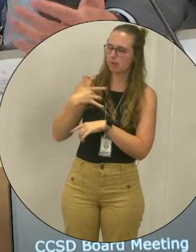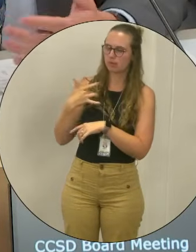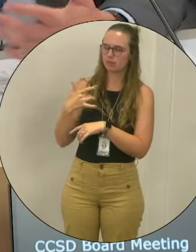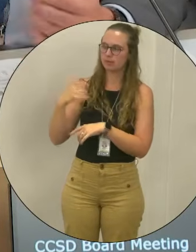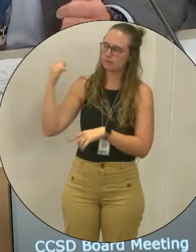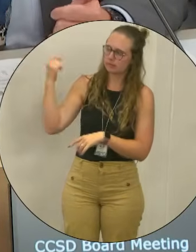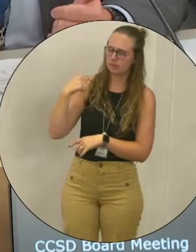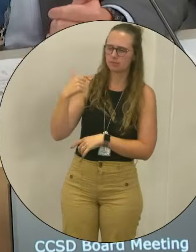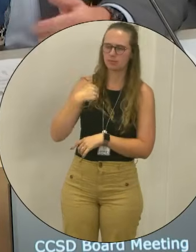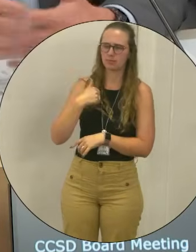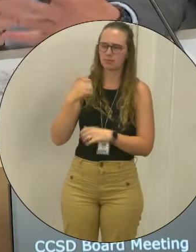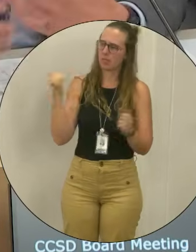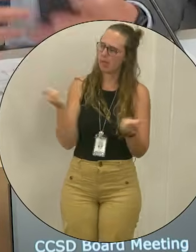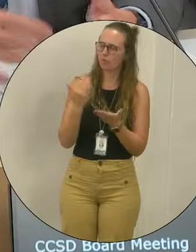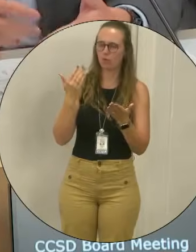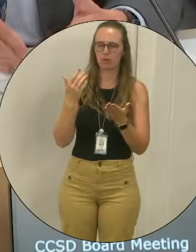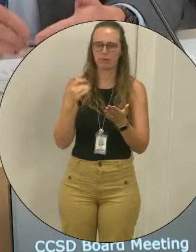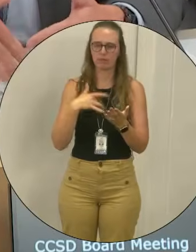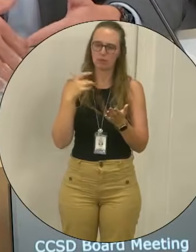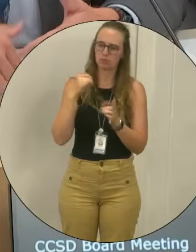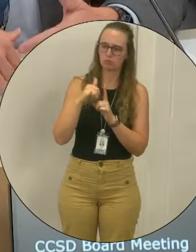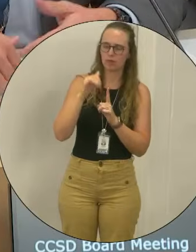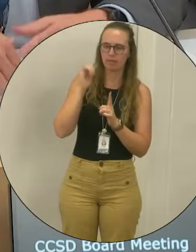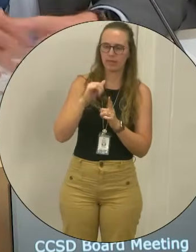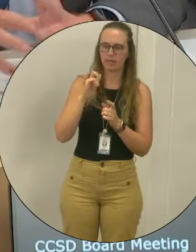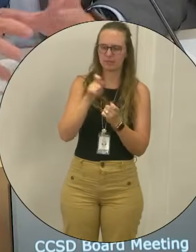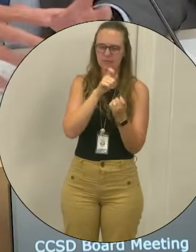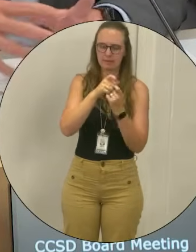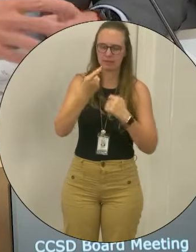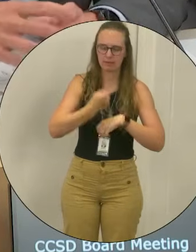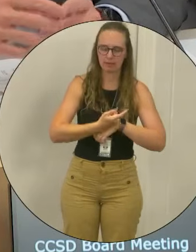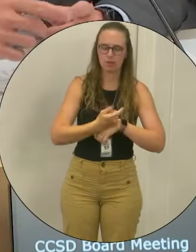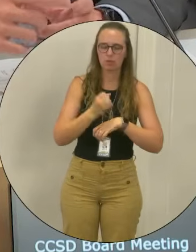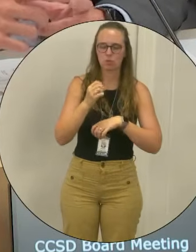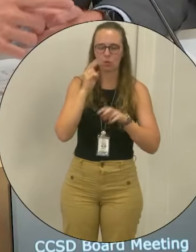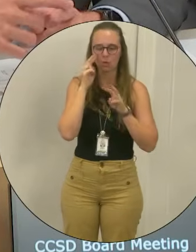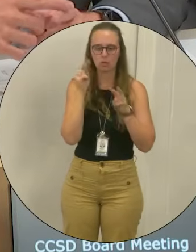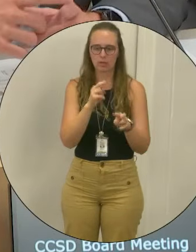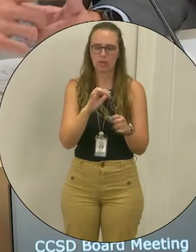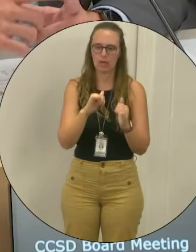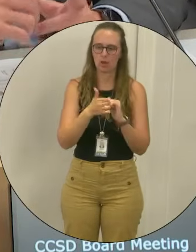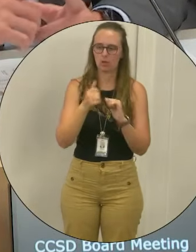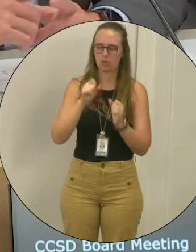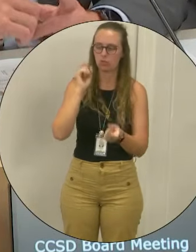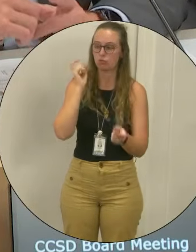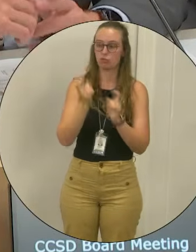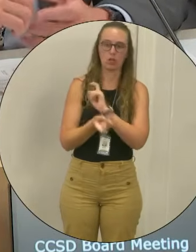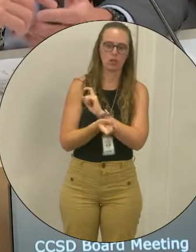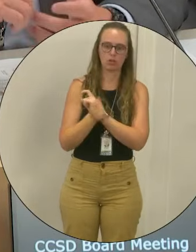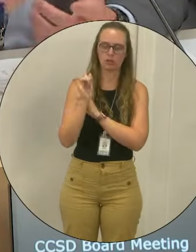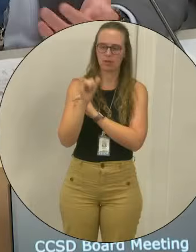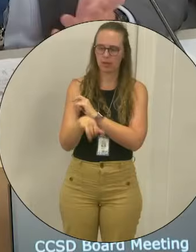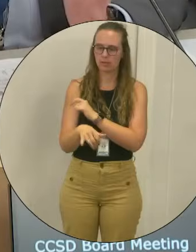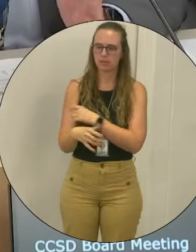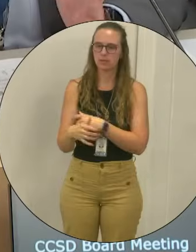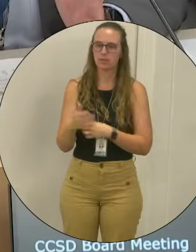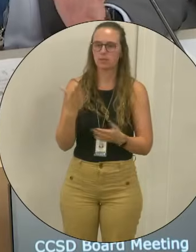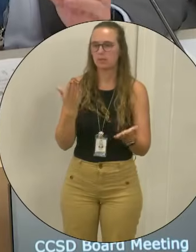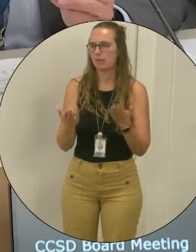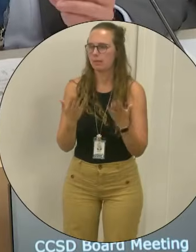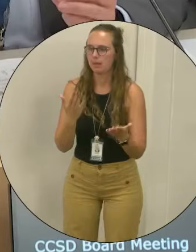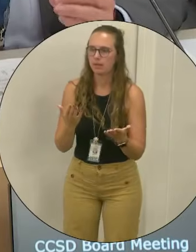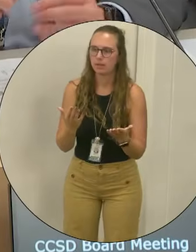yes, everyone gets bullied on this campus because of that experience on that day. So looking at how we can possibly change that to